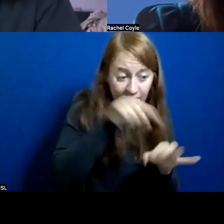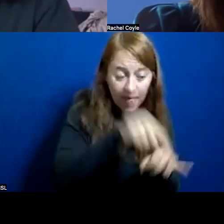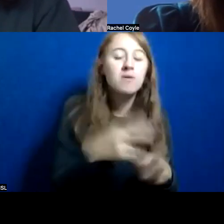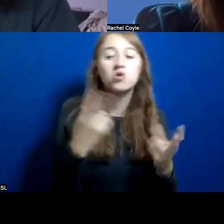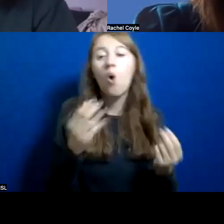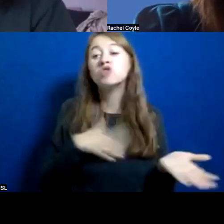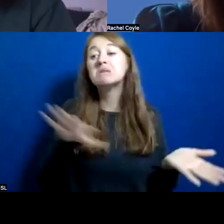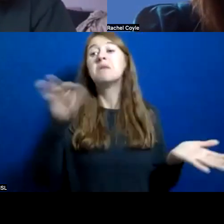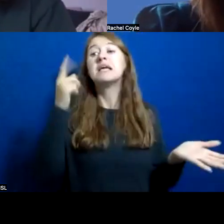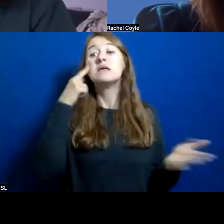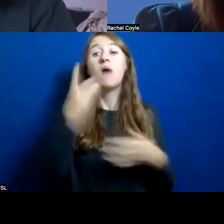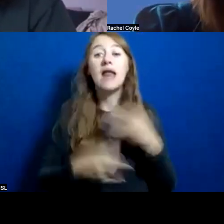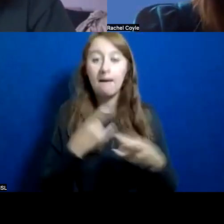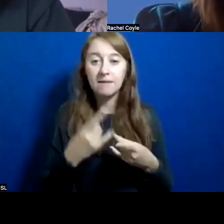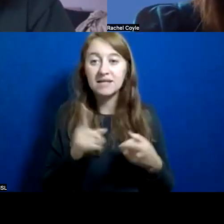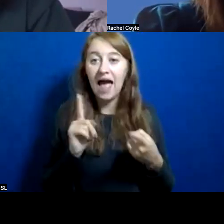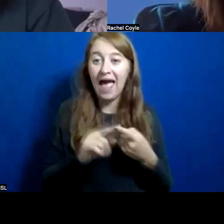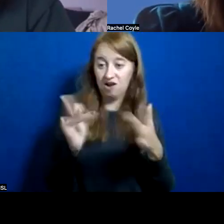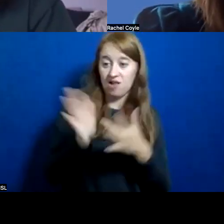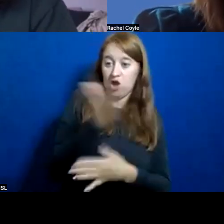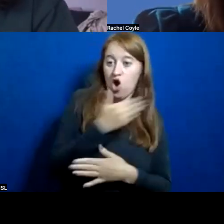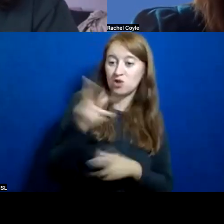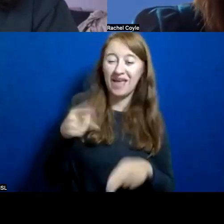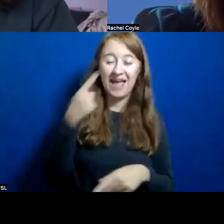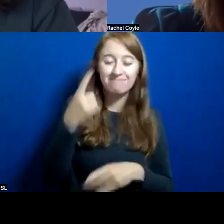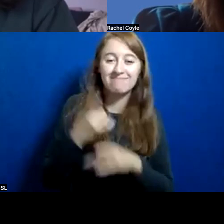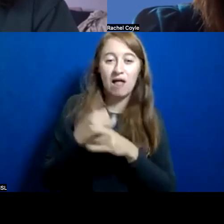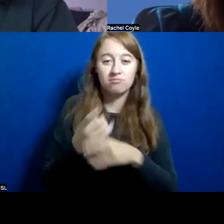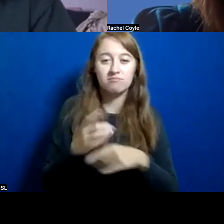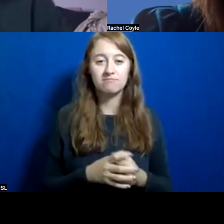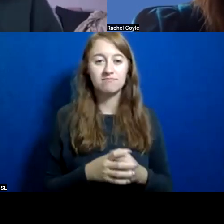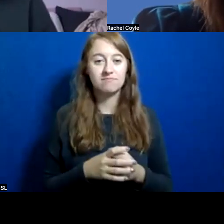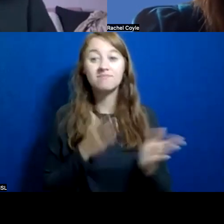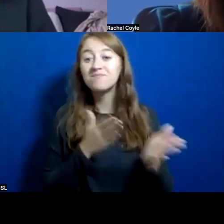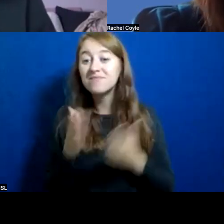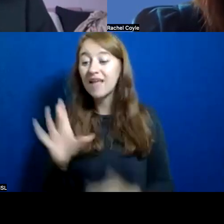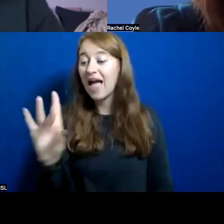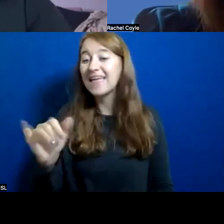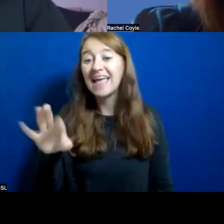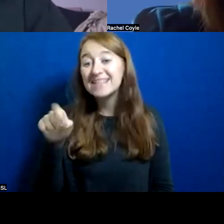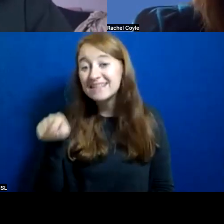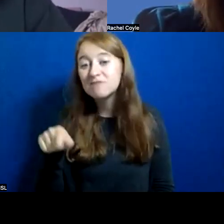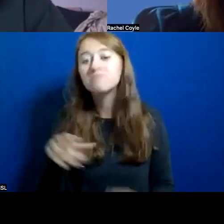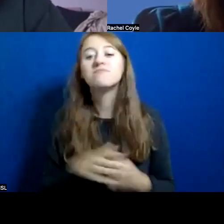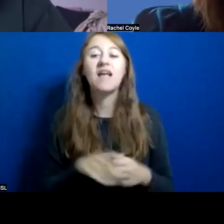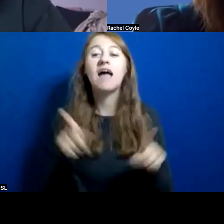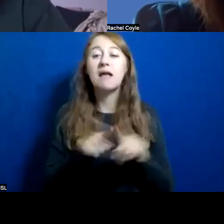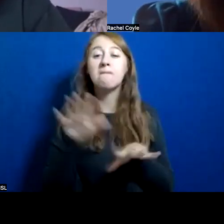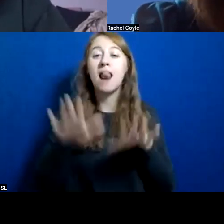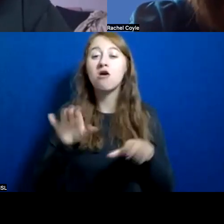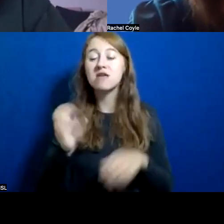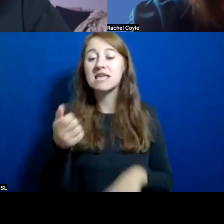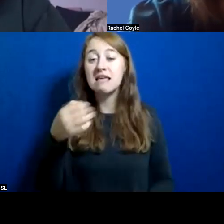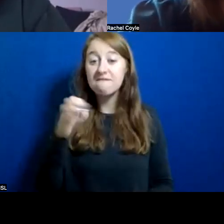ready to run. That's great, Aoife. Katie, I'll come to you next. Yeah, so similar to Aoife, get in touch with